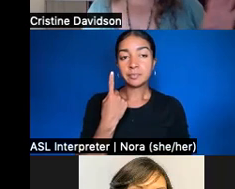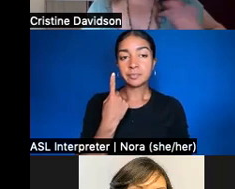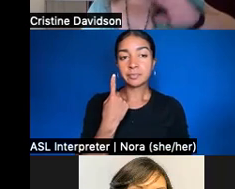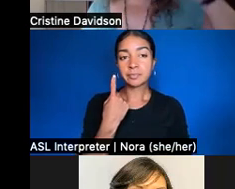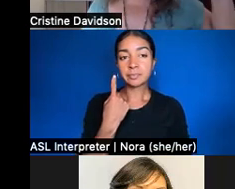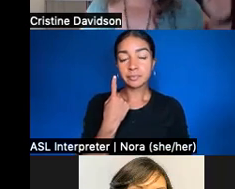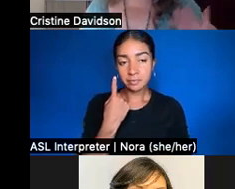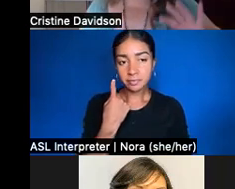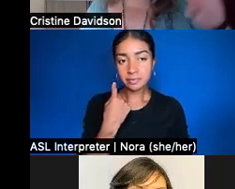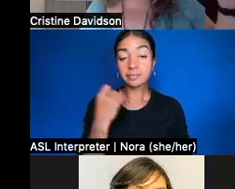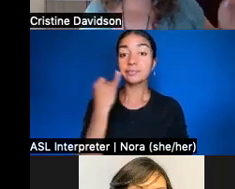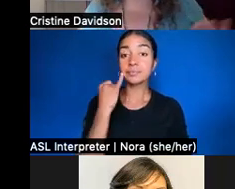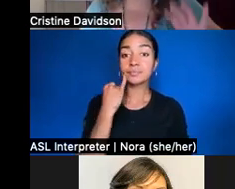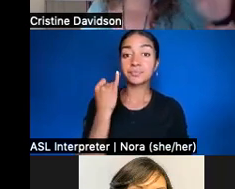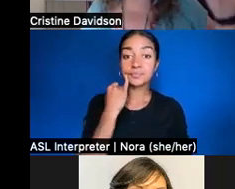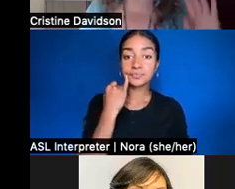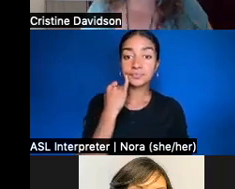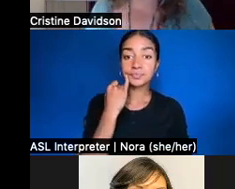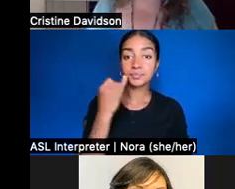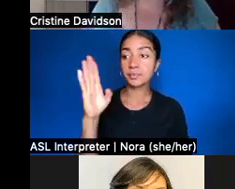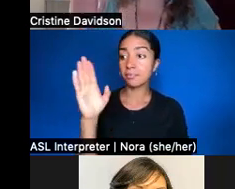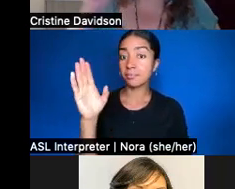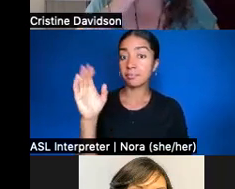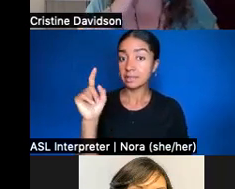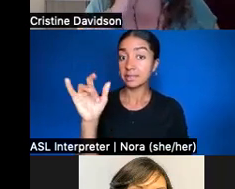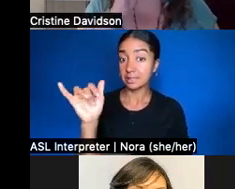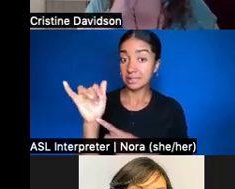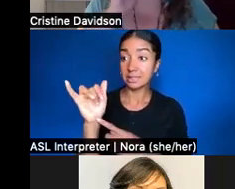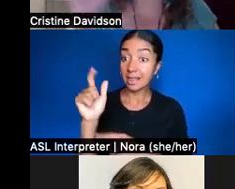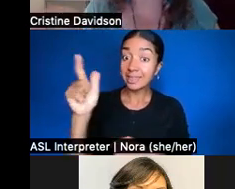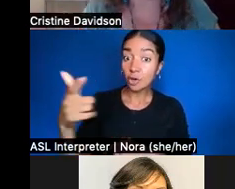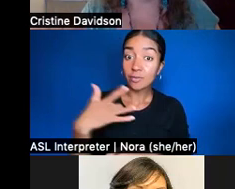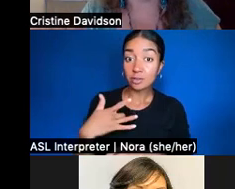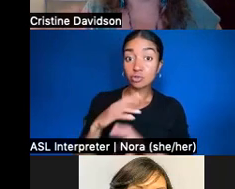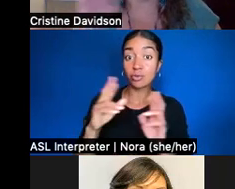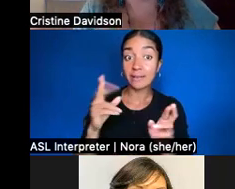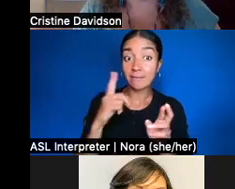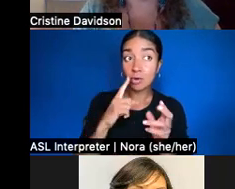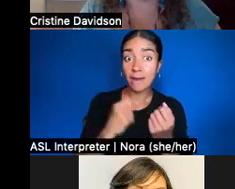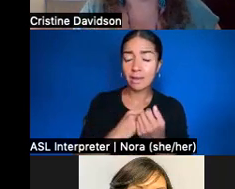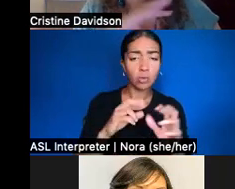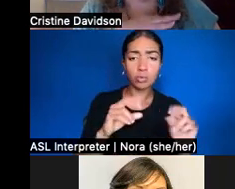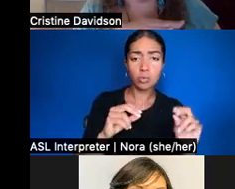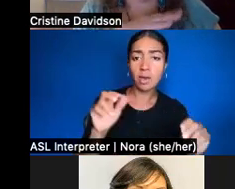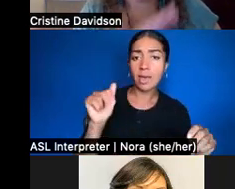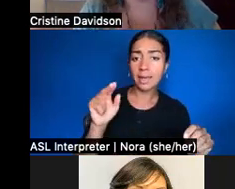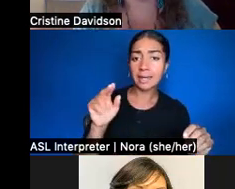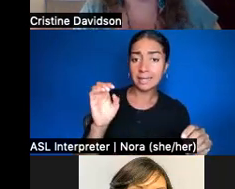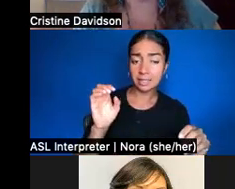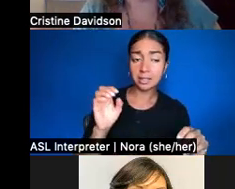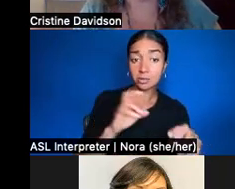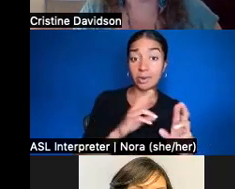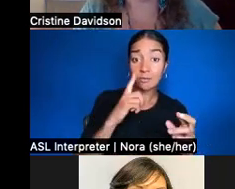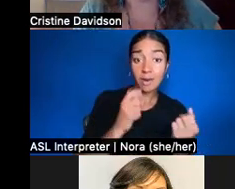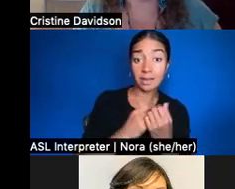if Betsy is ready later for an advocate, or not, Annie, yeah, Betsy may or may not be ready